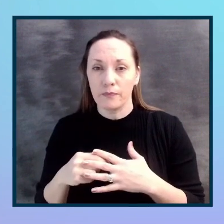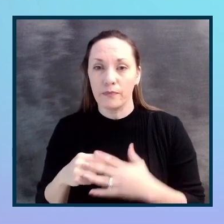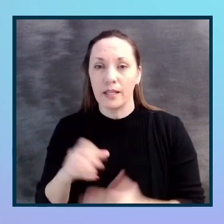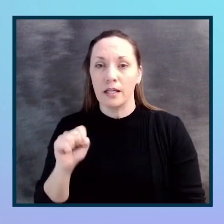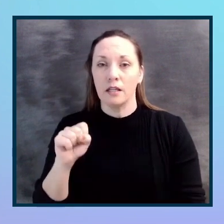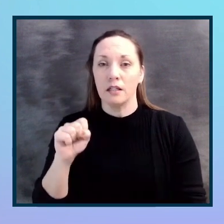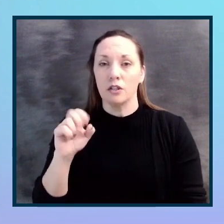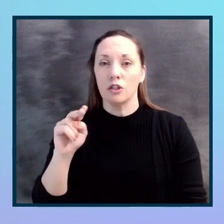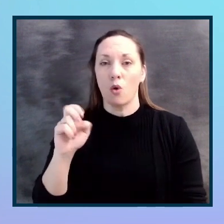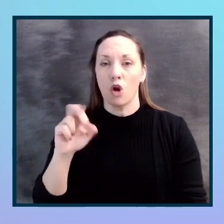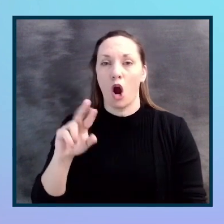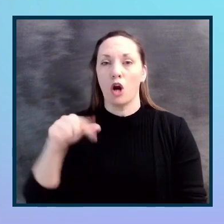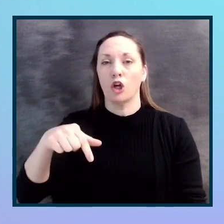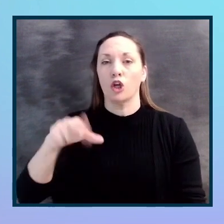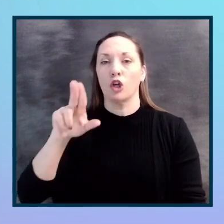Great.